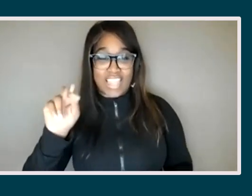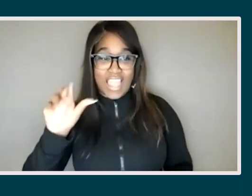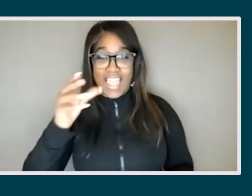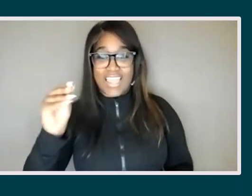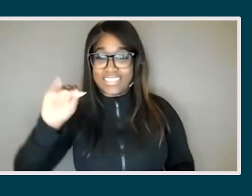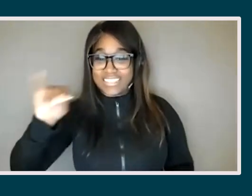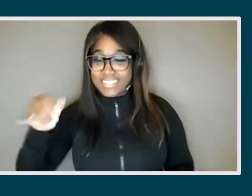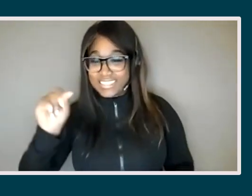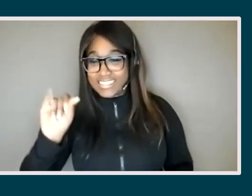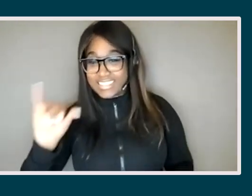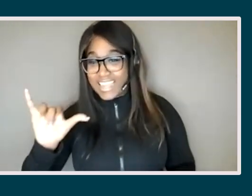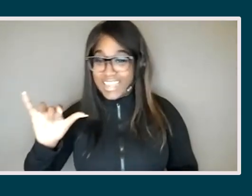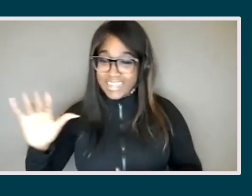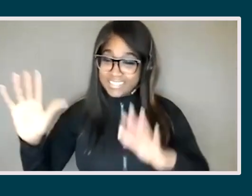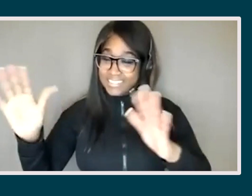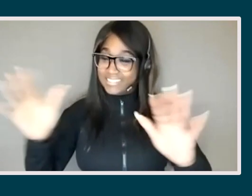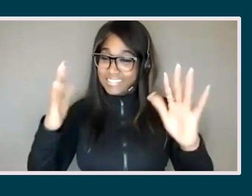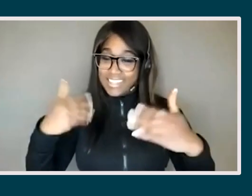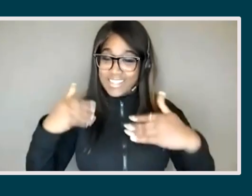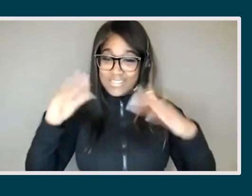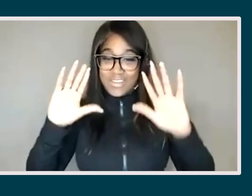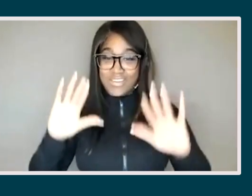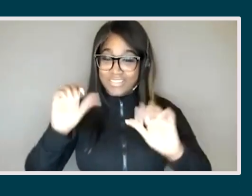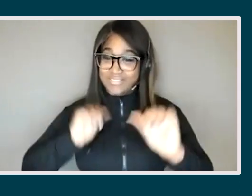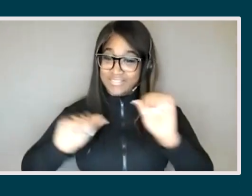for having a wonderful show.